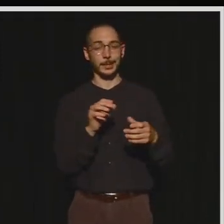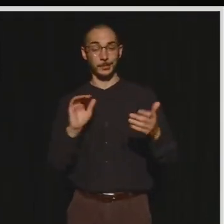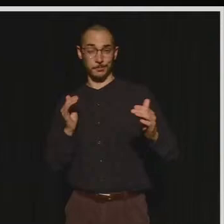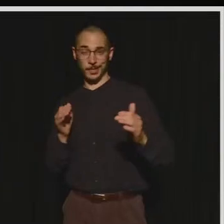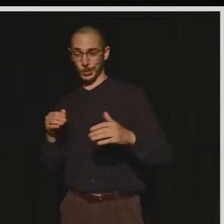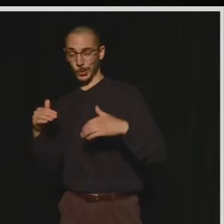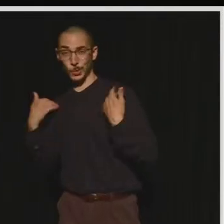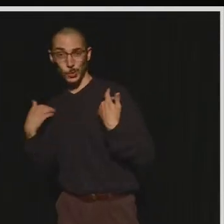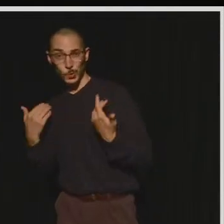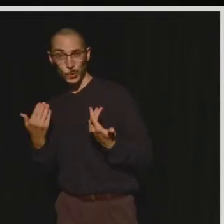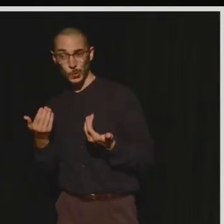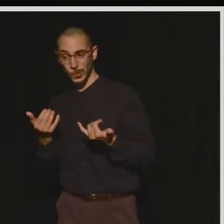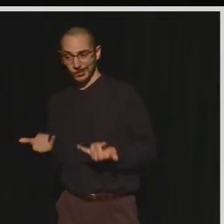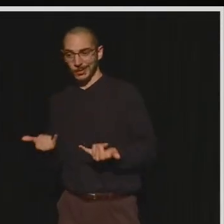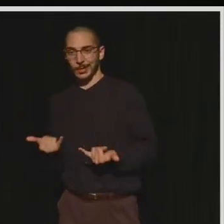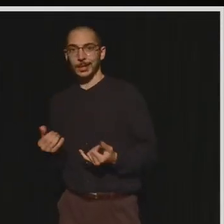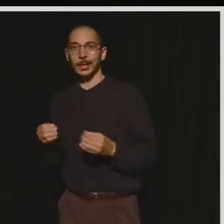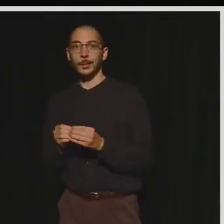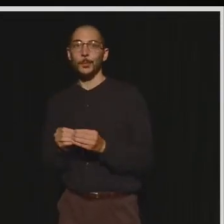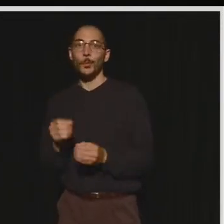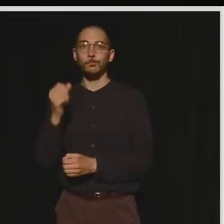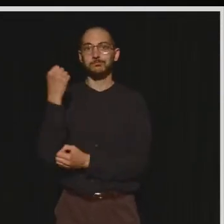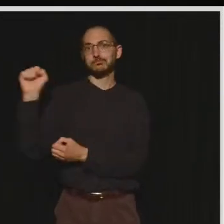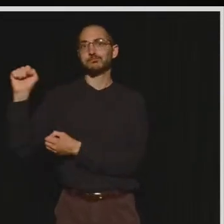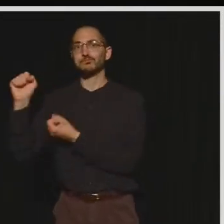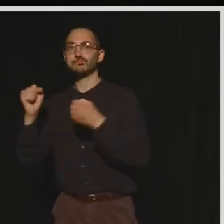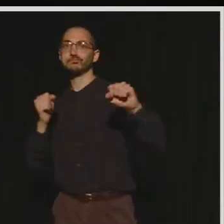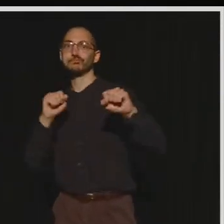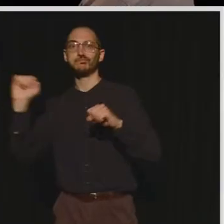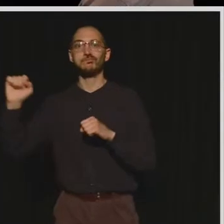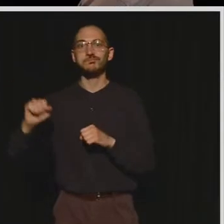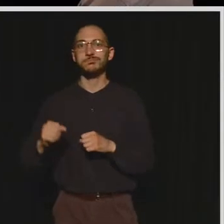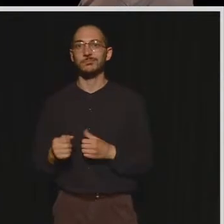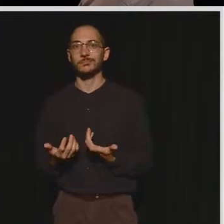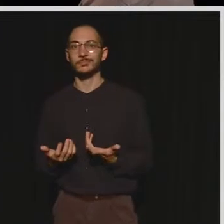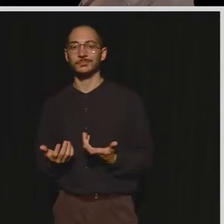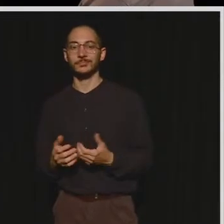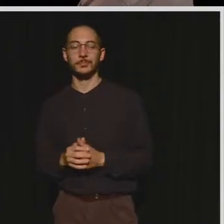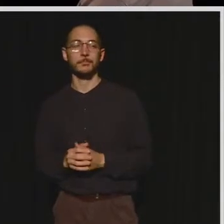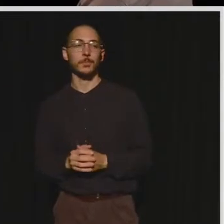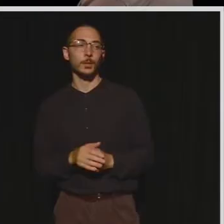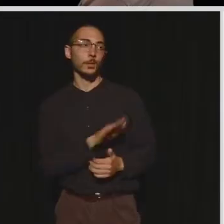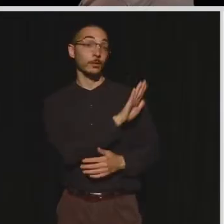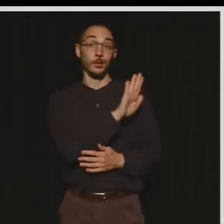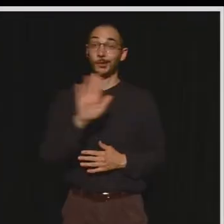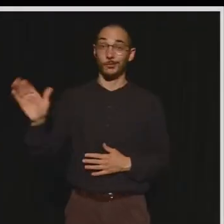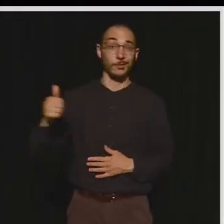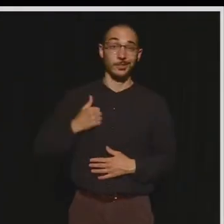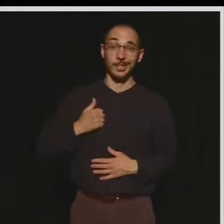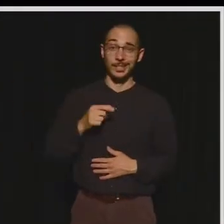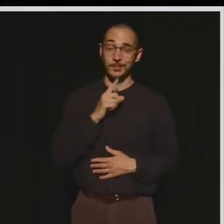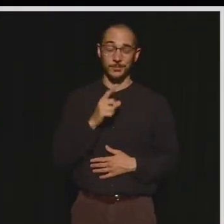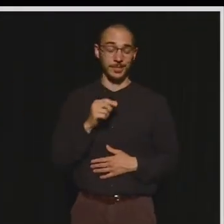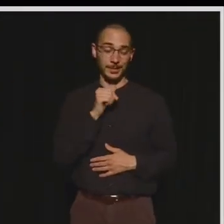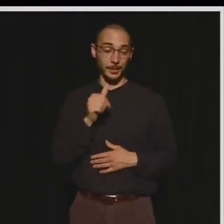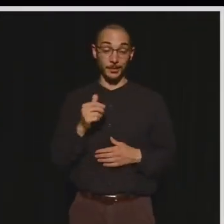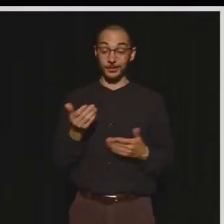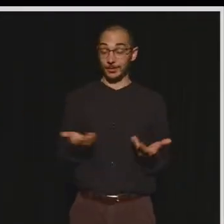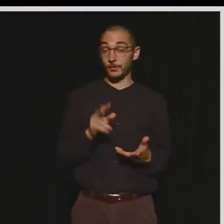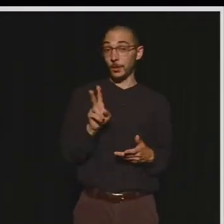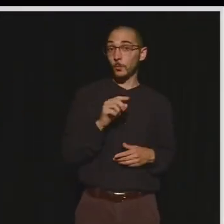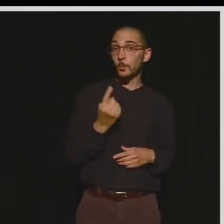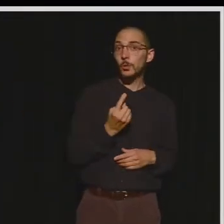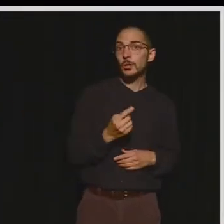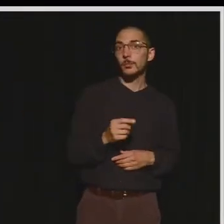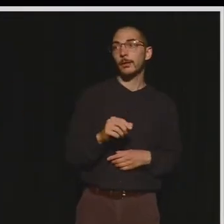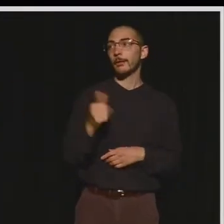using their voices, being active, organizing parties, not showing up at certain places, and being really